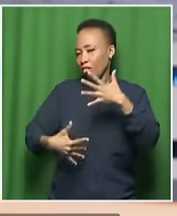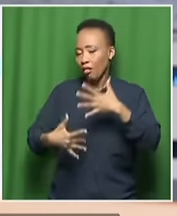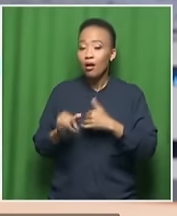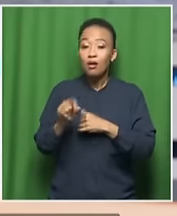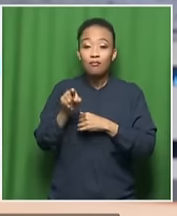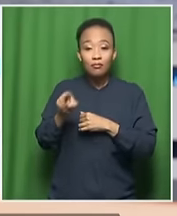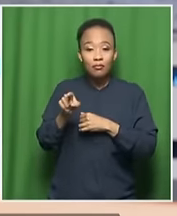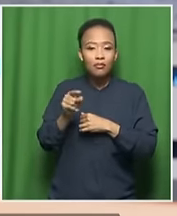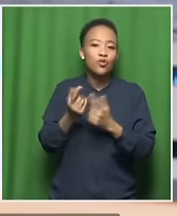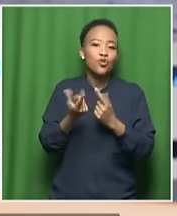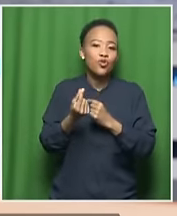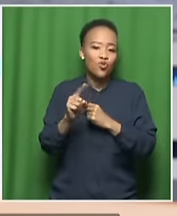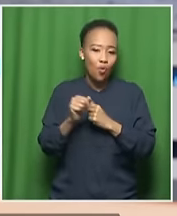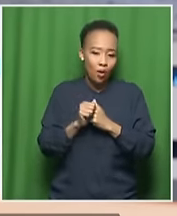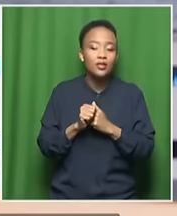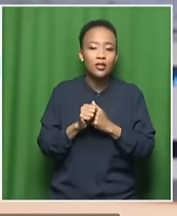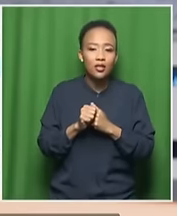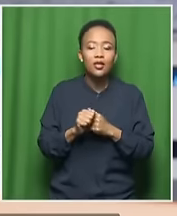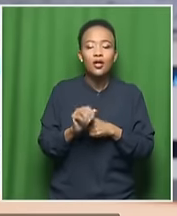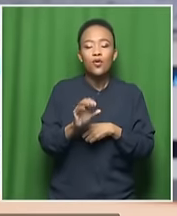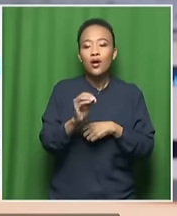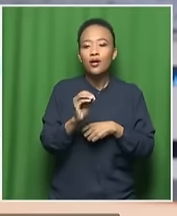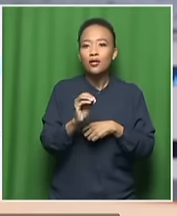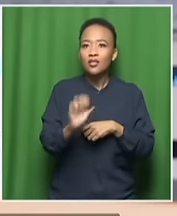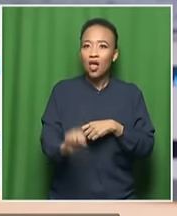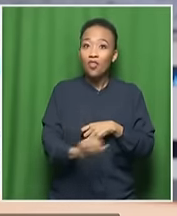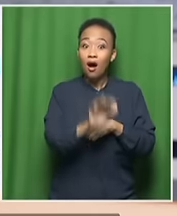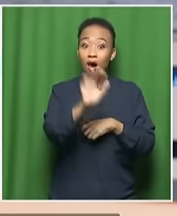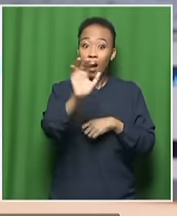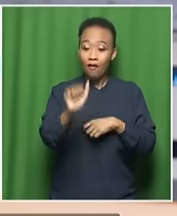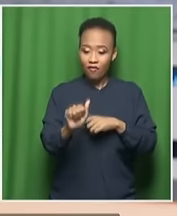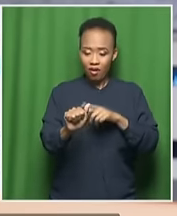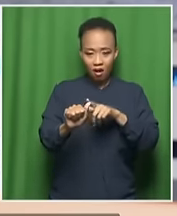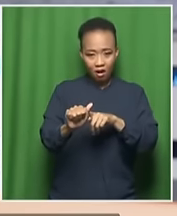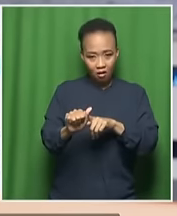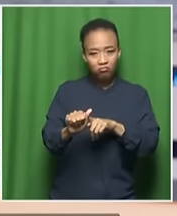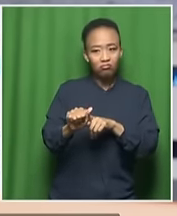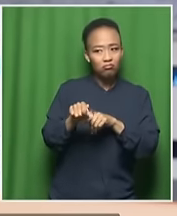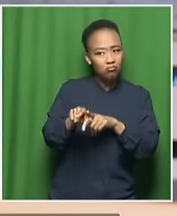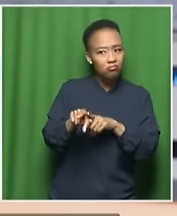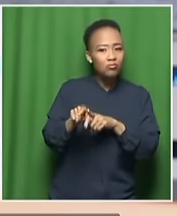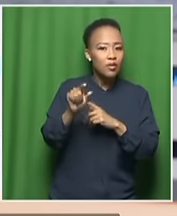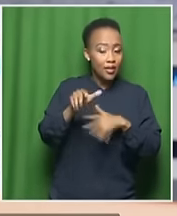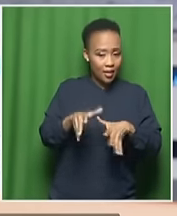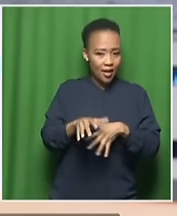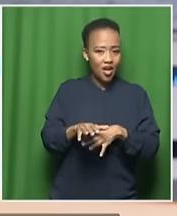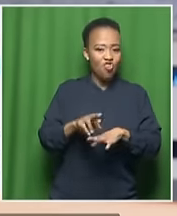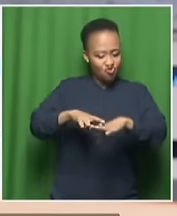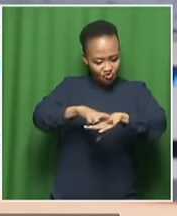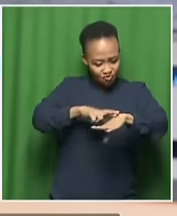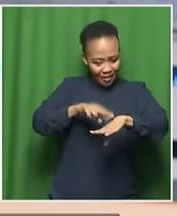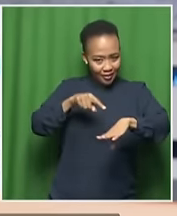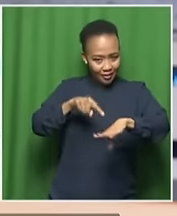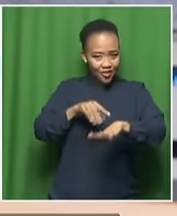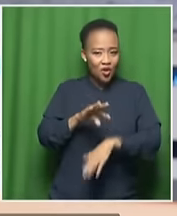though, across the racial divide in South Africa? Because race is an issue in South